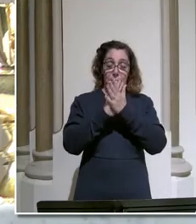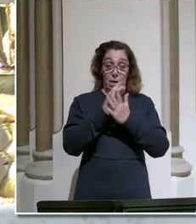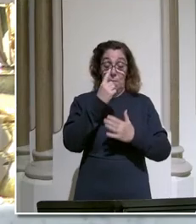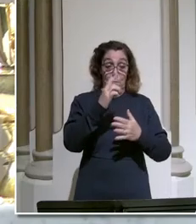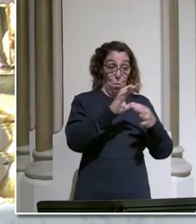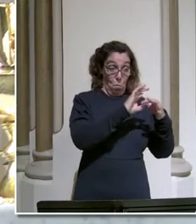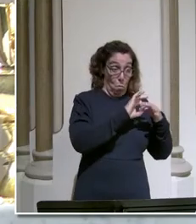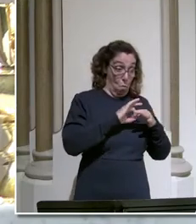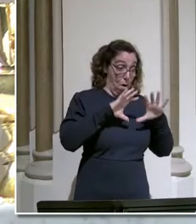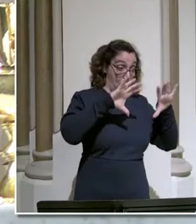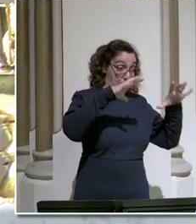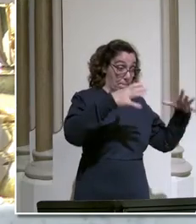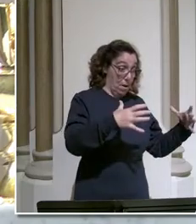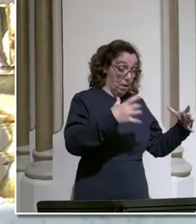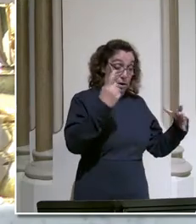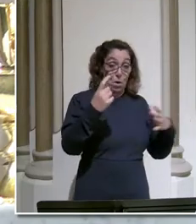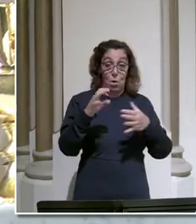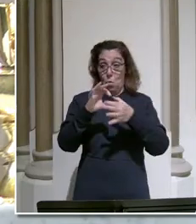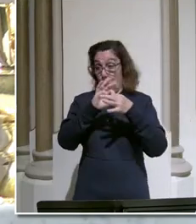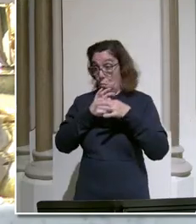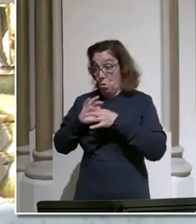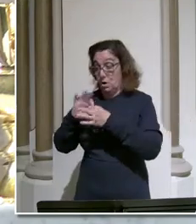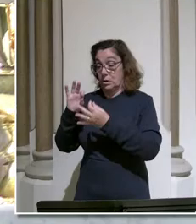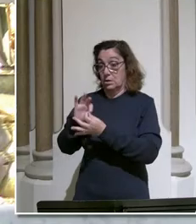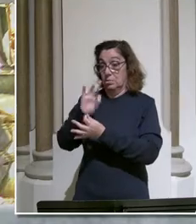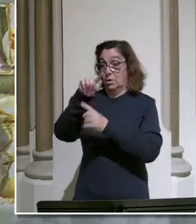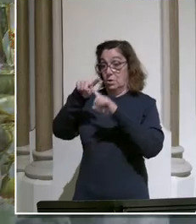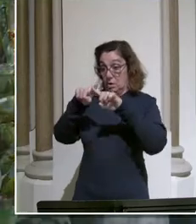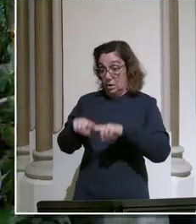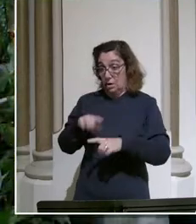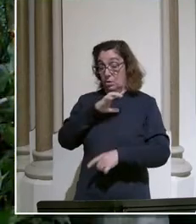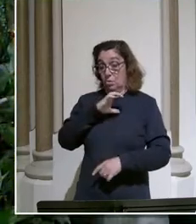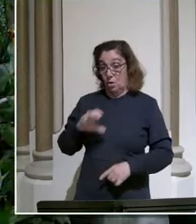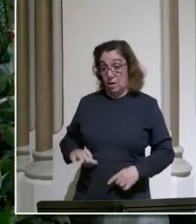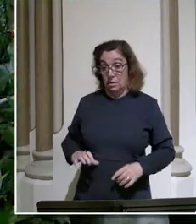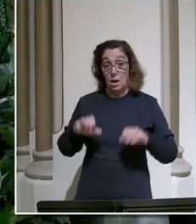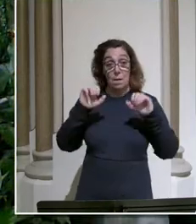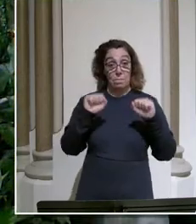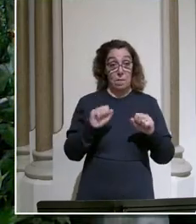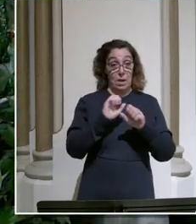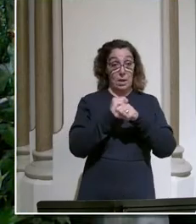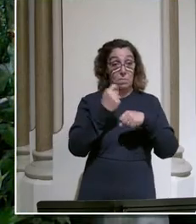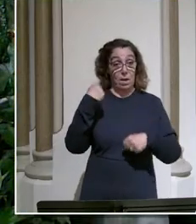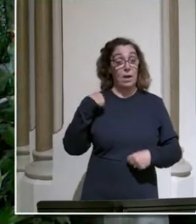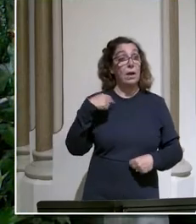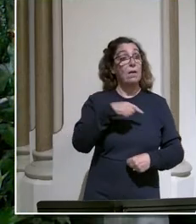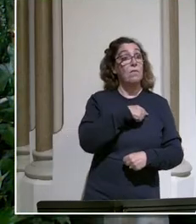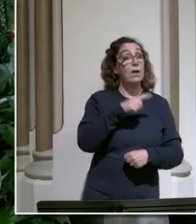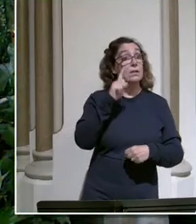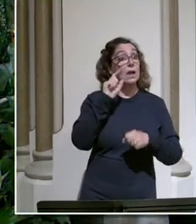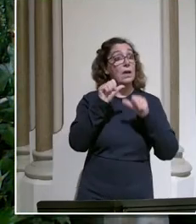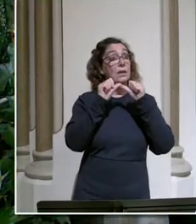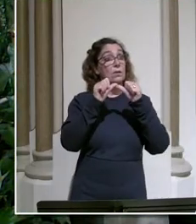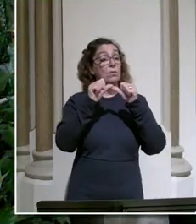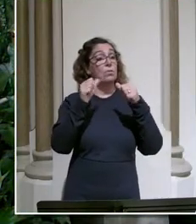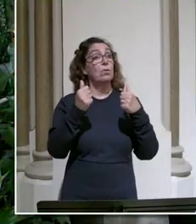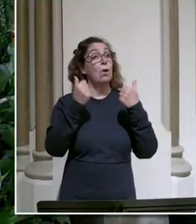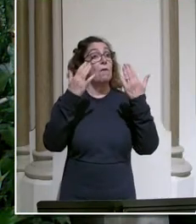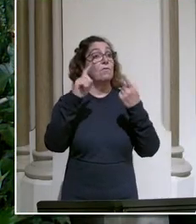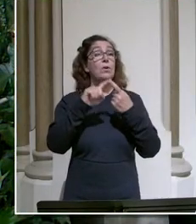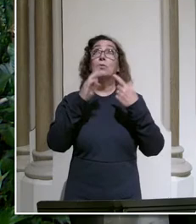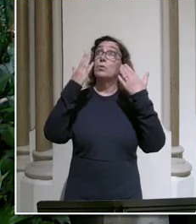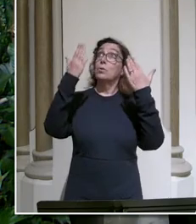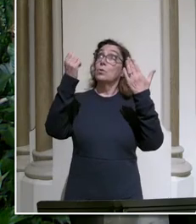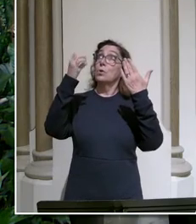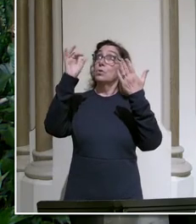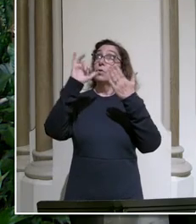body, one spirit in Christ. May he make of us an eternal offering to you so that we